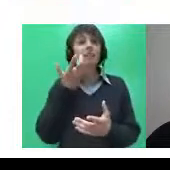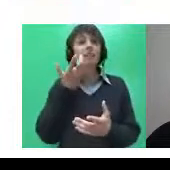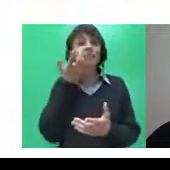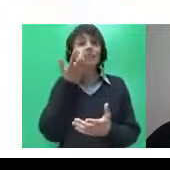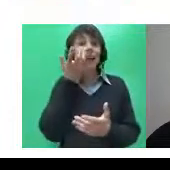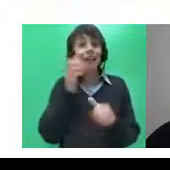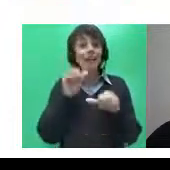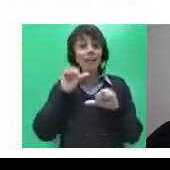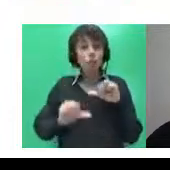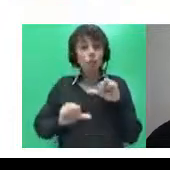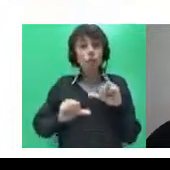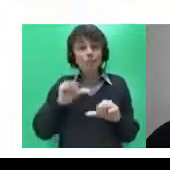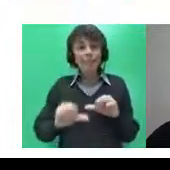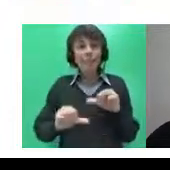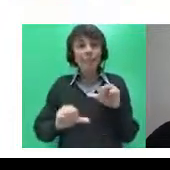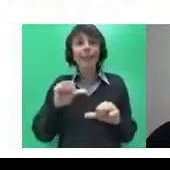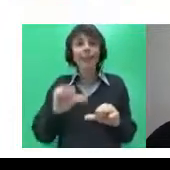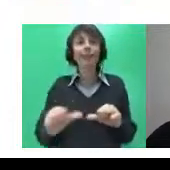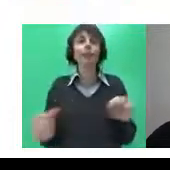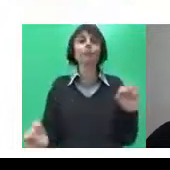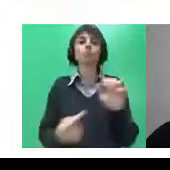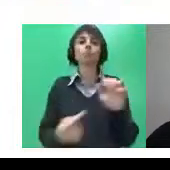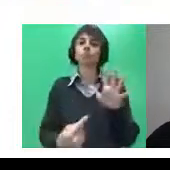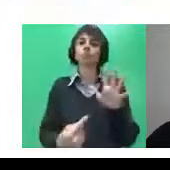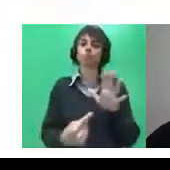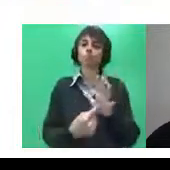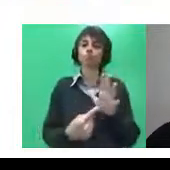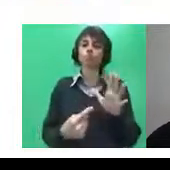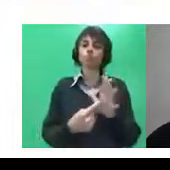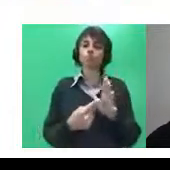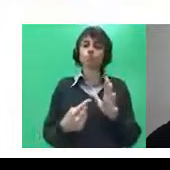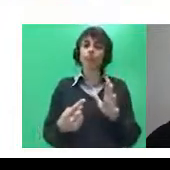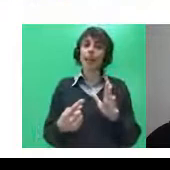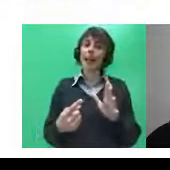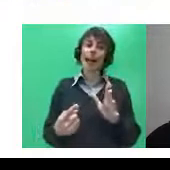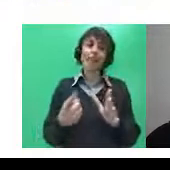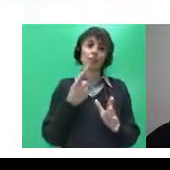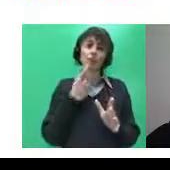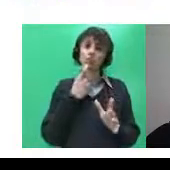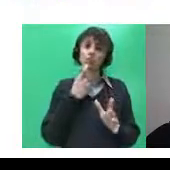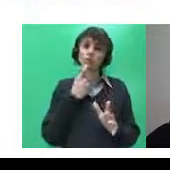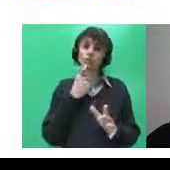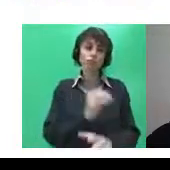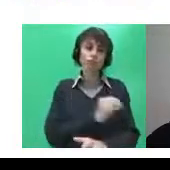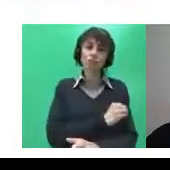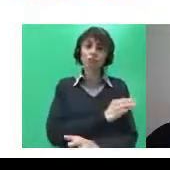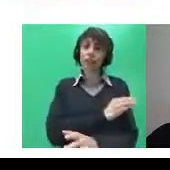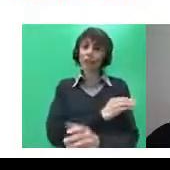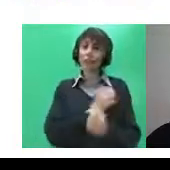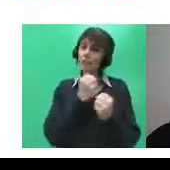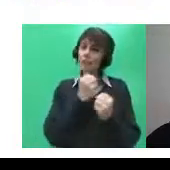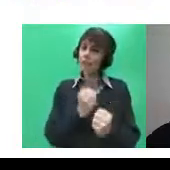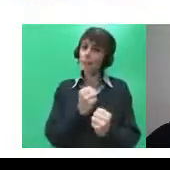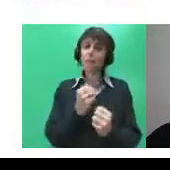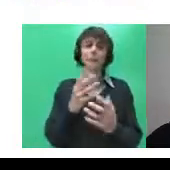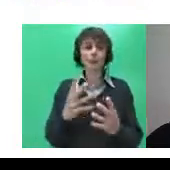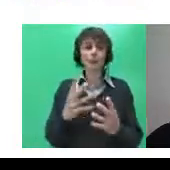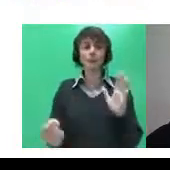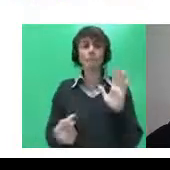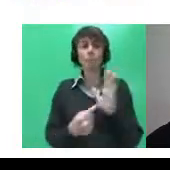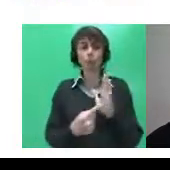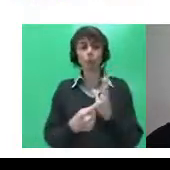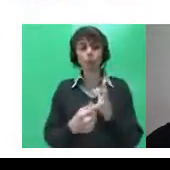really important. And the key to this is resilience, but it is one of the biggest challenges. So we've looked at how we can